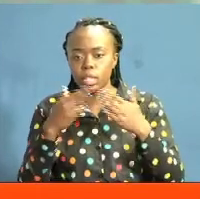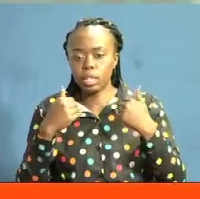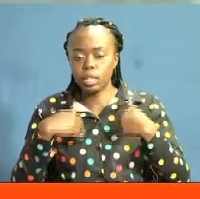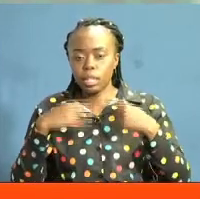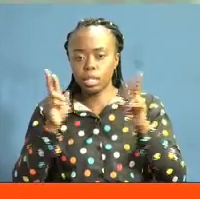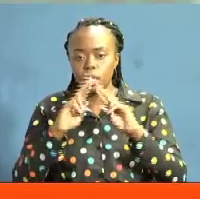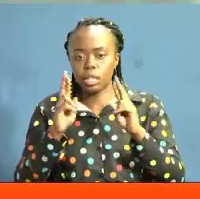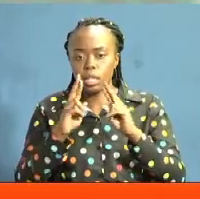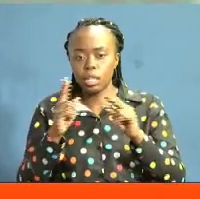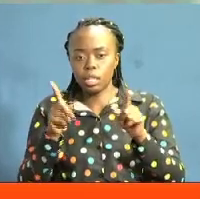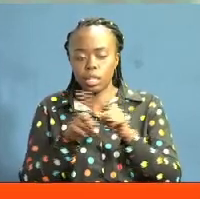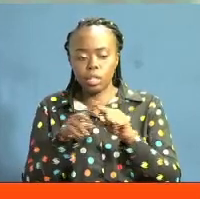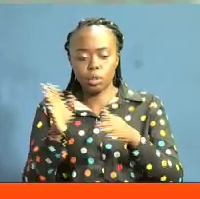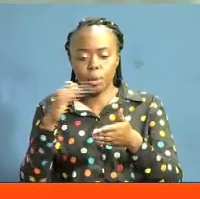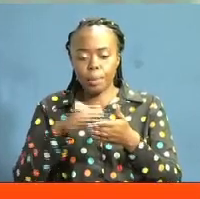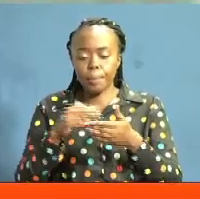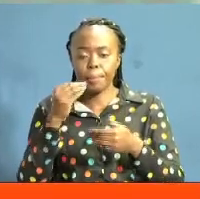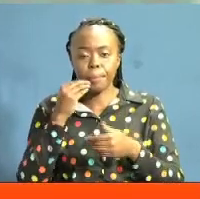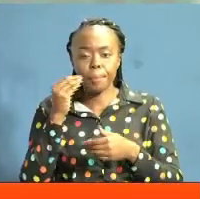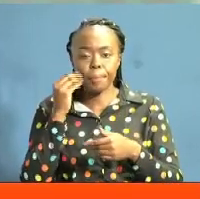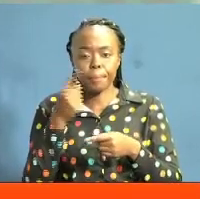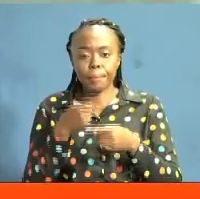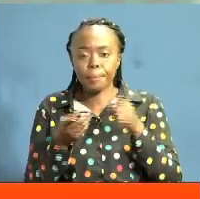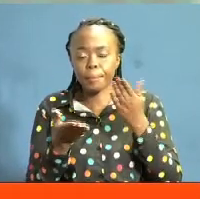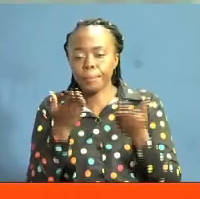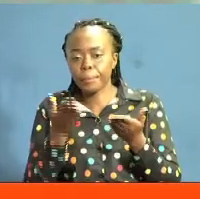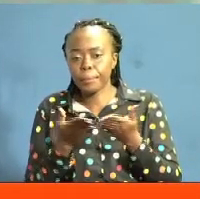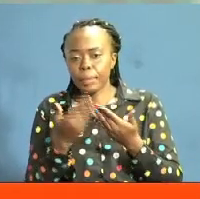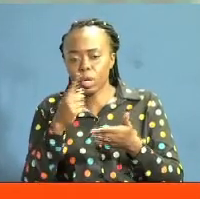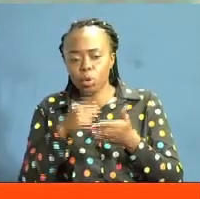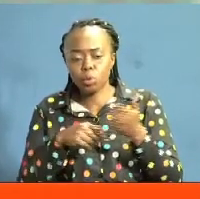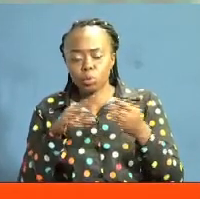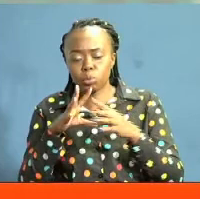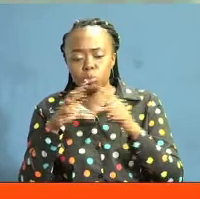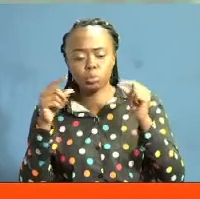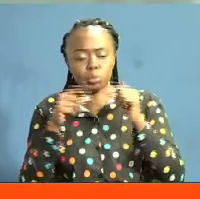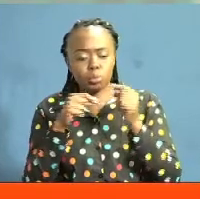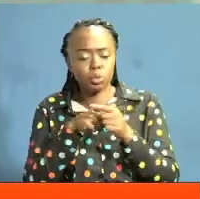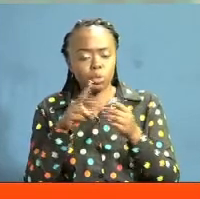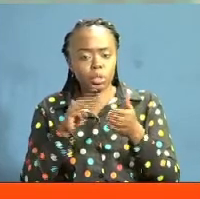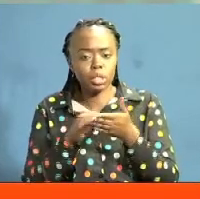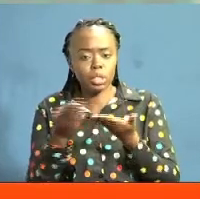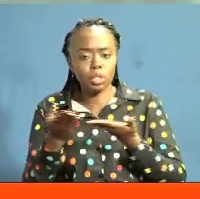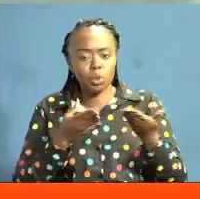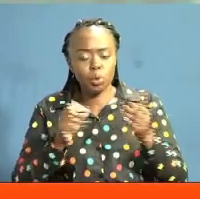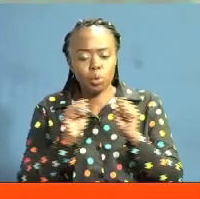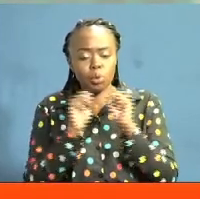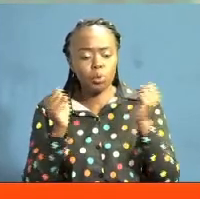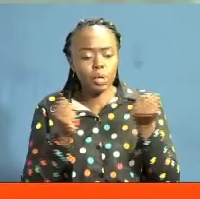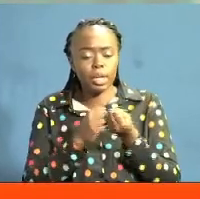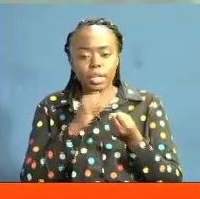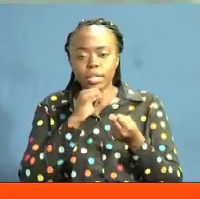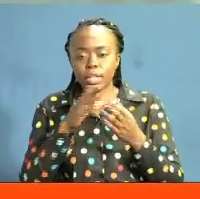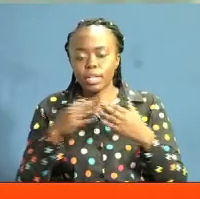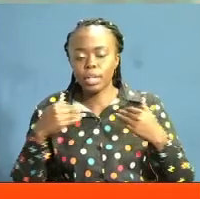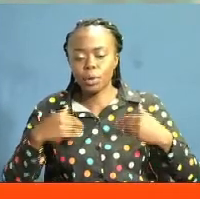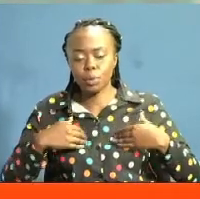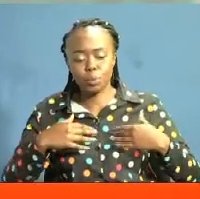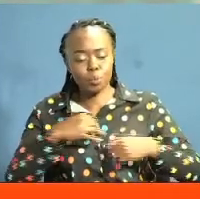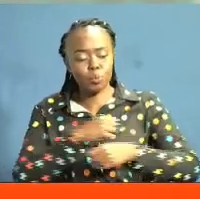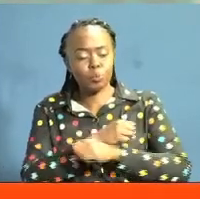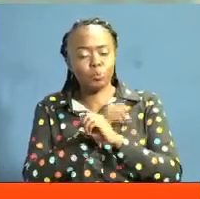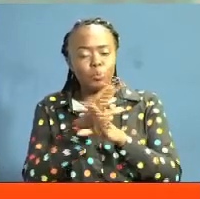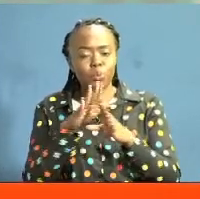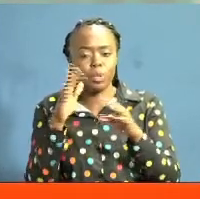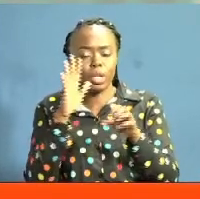to school. There are those who are still back at home. But perhaps what could be your message to them at a time where the society is facing pressure even as